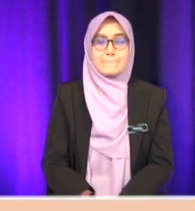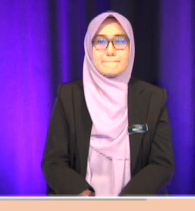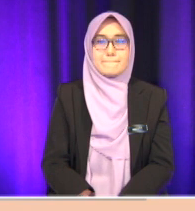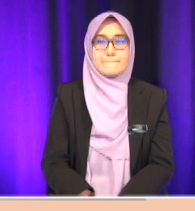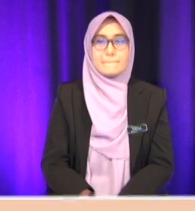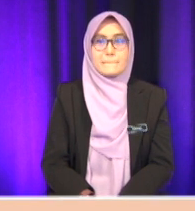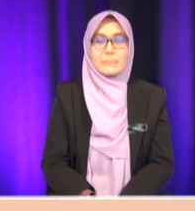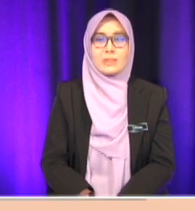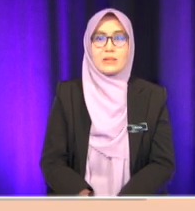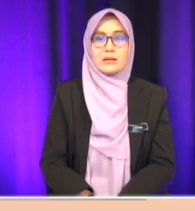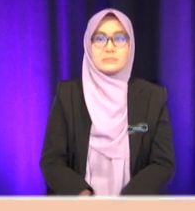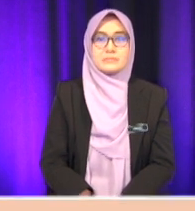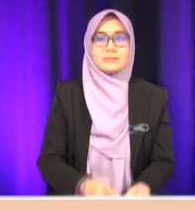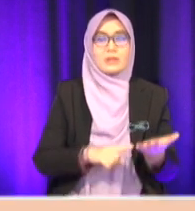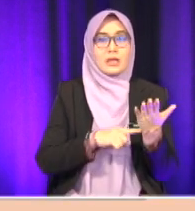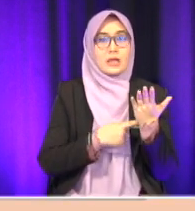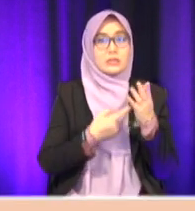Okay, starting from